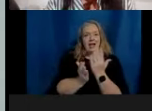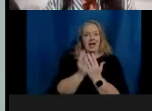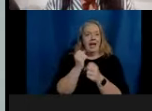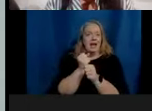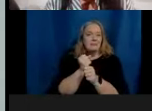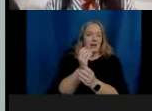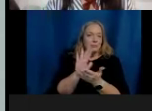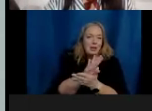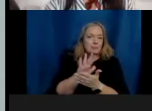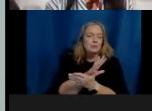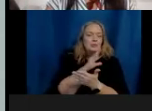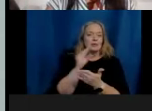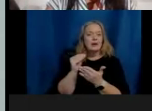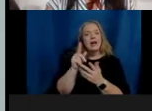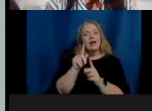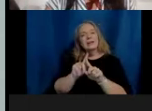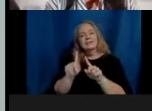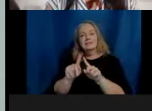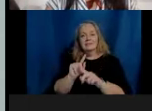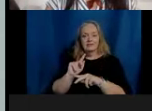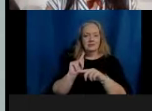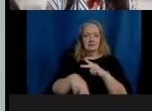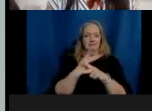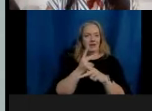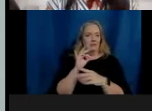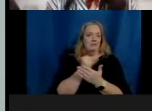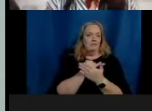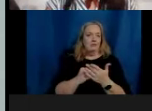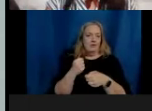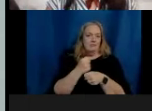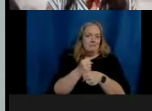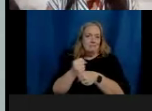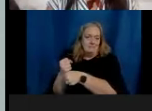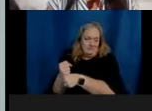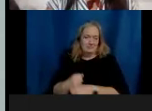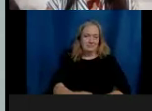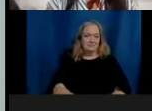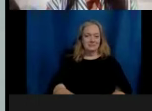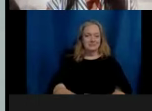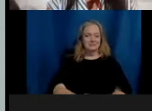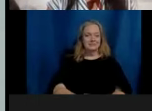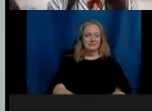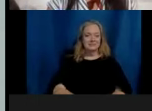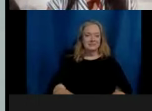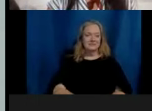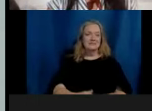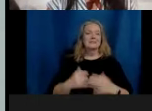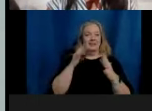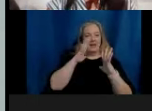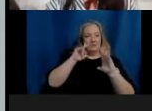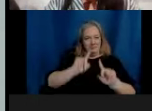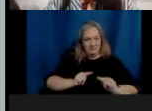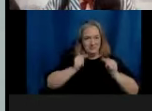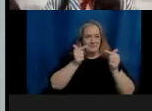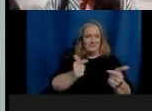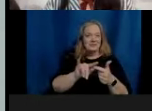and experimenting with different art tools. And now I'm going to leave you with Jasmine so